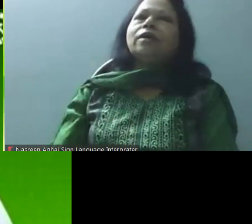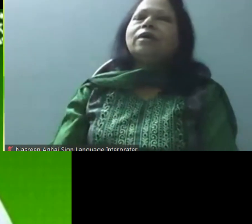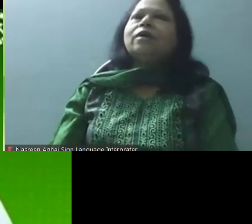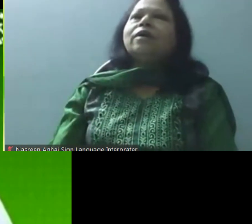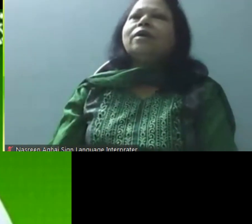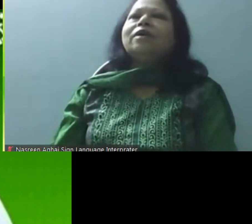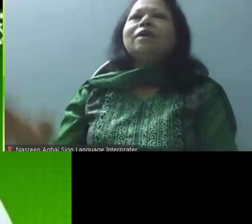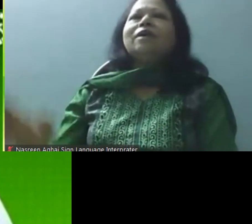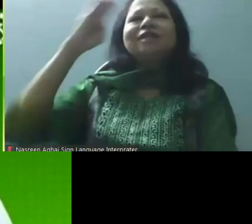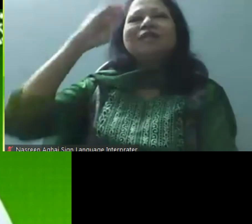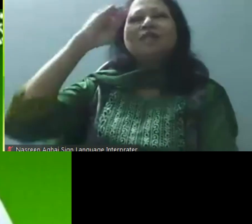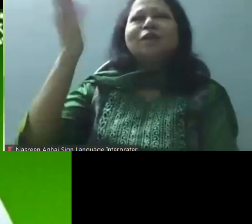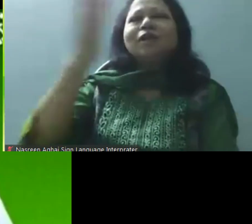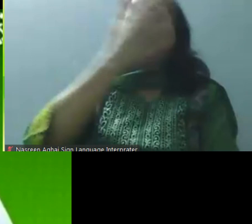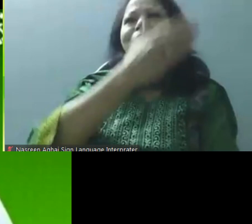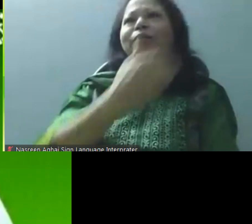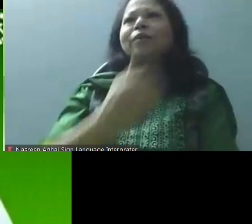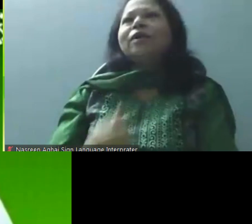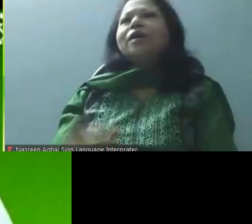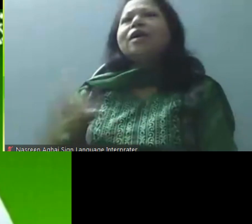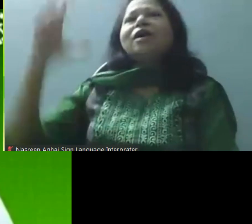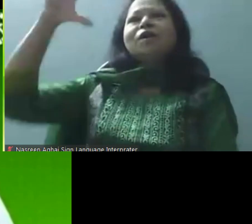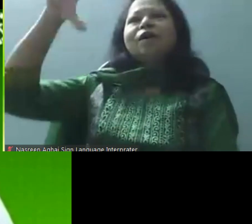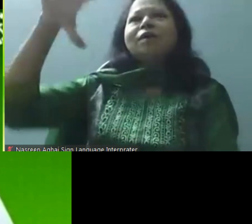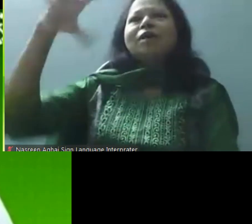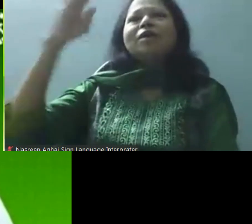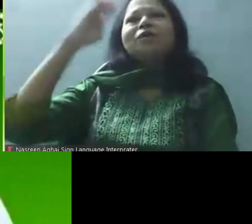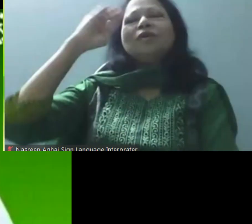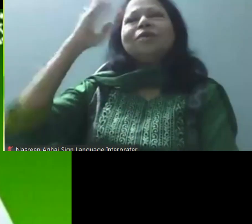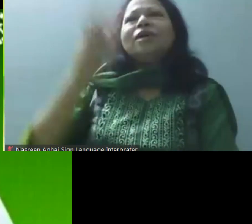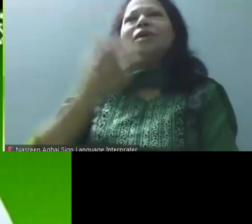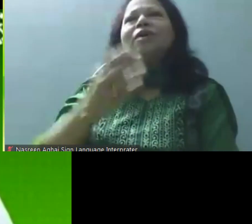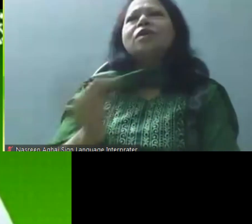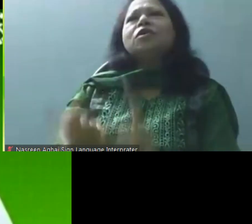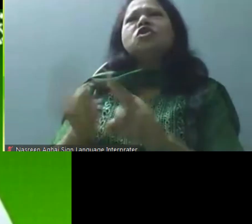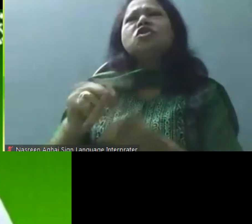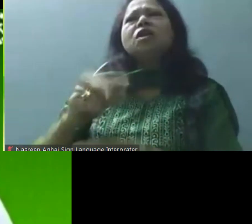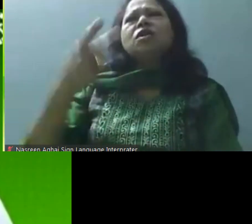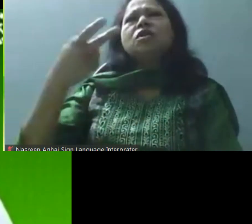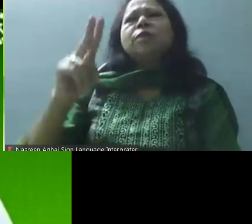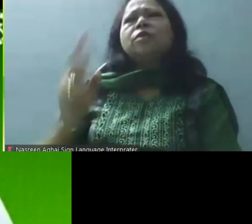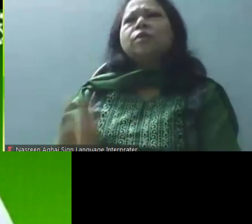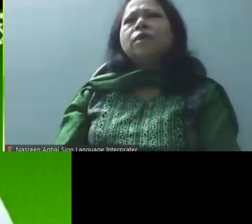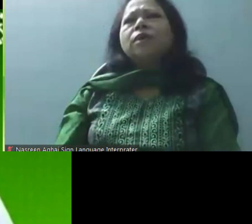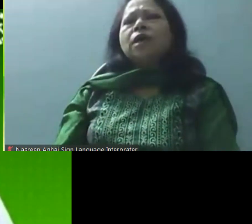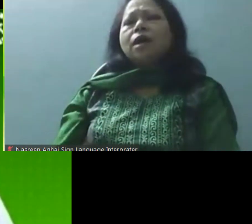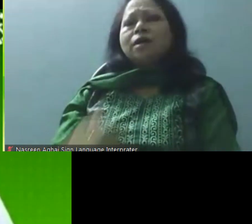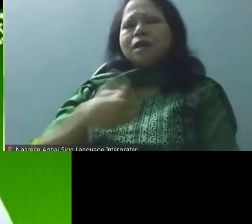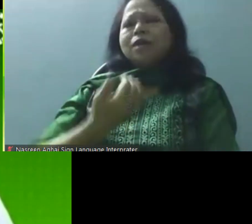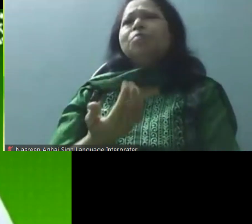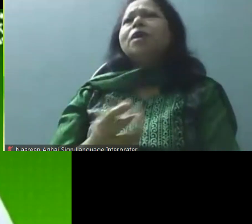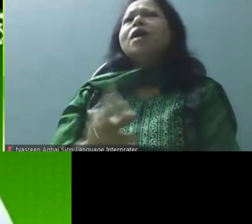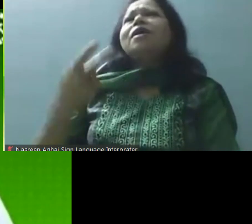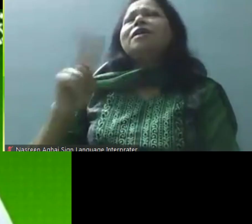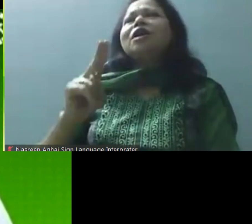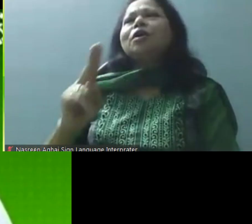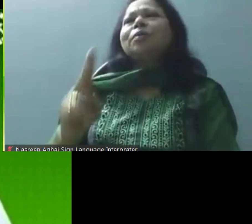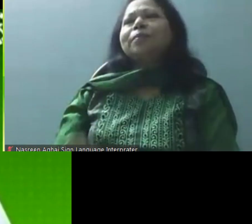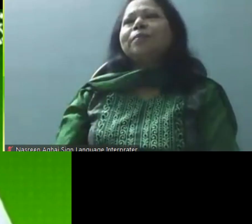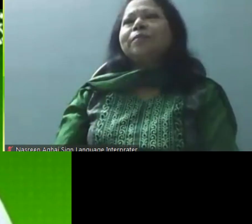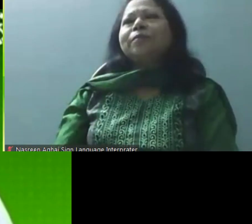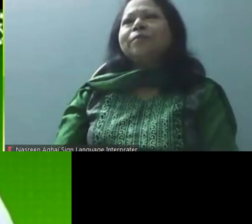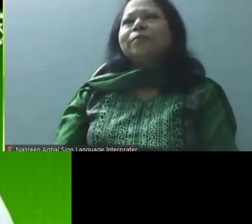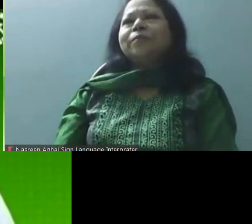Lubna, depends on the timing. Change your name, because your name is coming up as my name. So if you